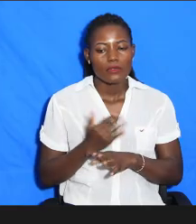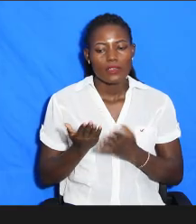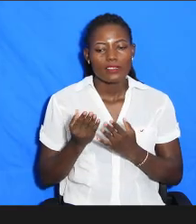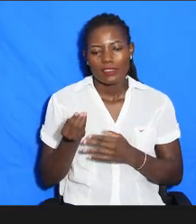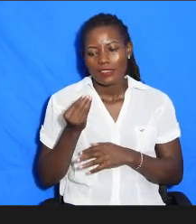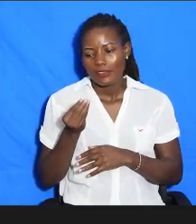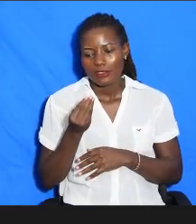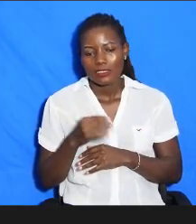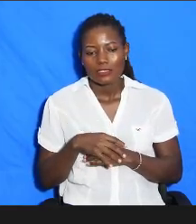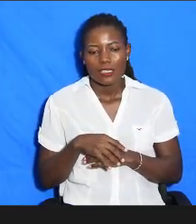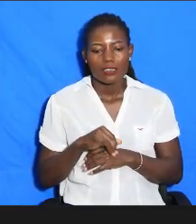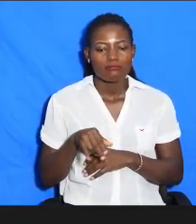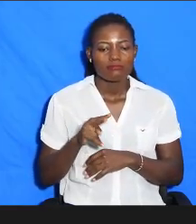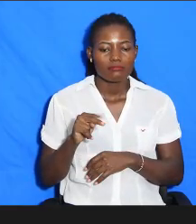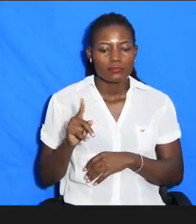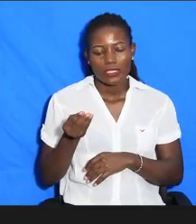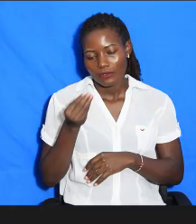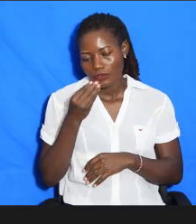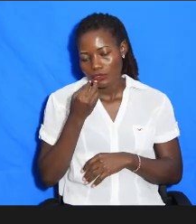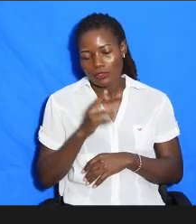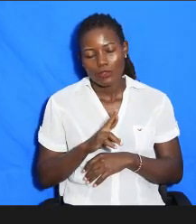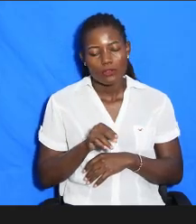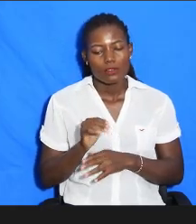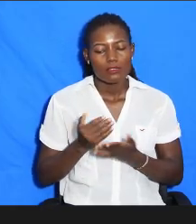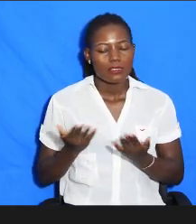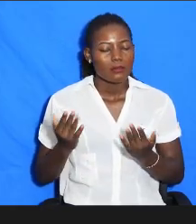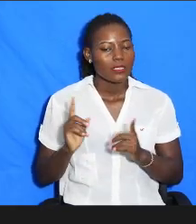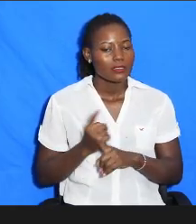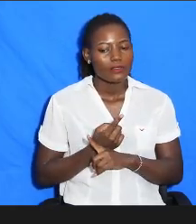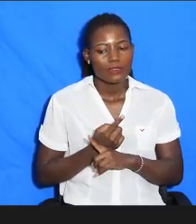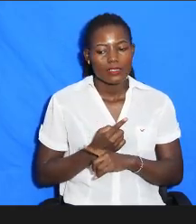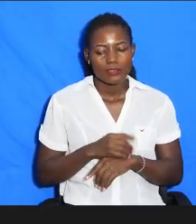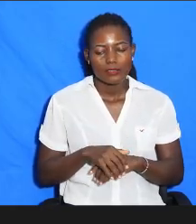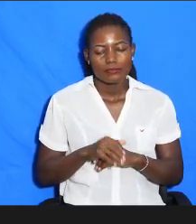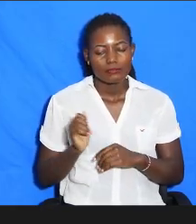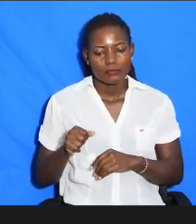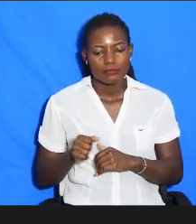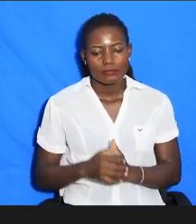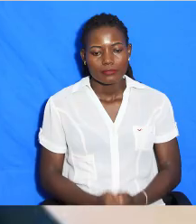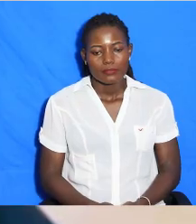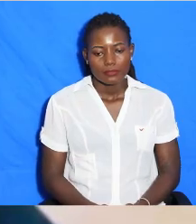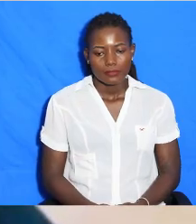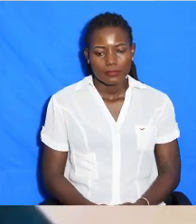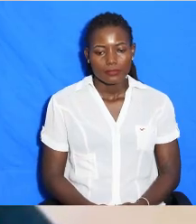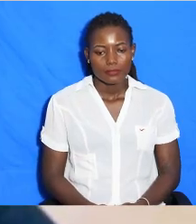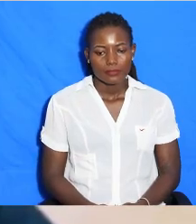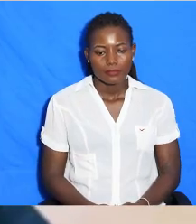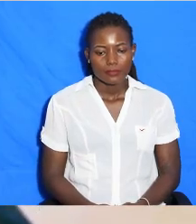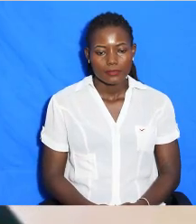junk food the day before, or they've eaten something that's unnecessary. Yeah. So things like that. Tell